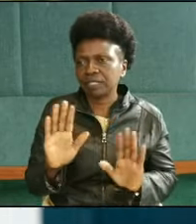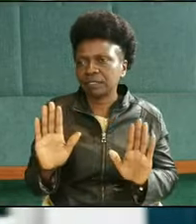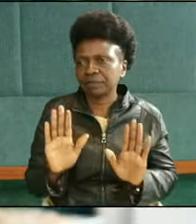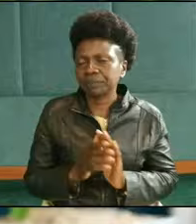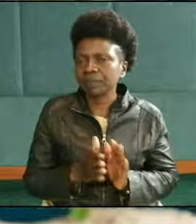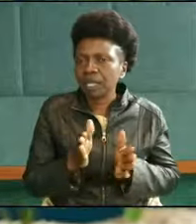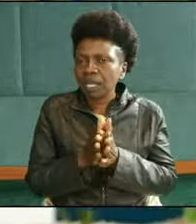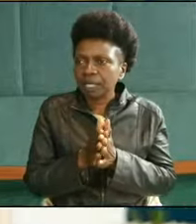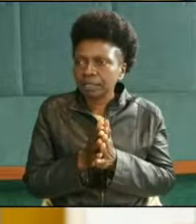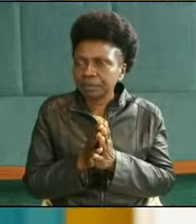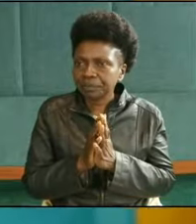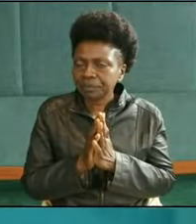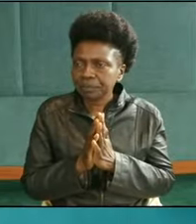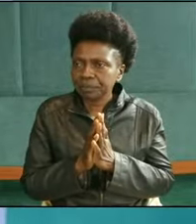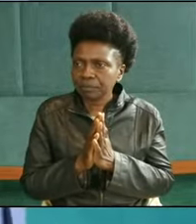And